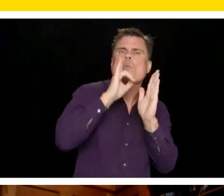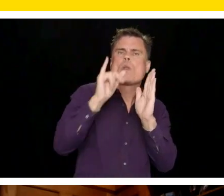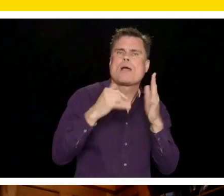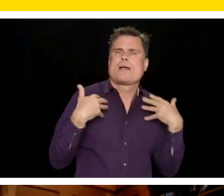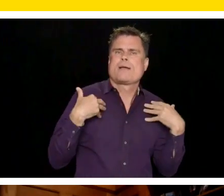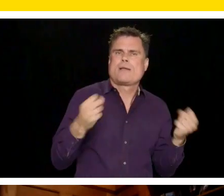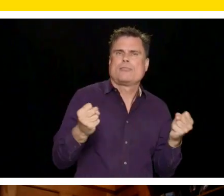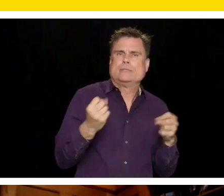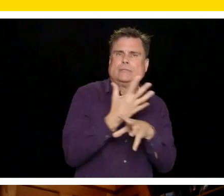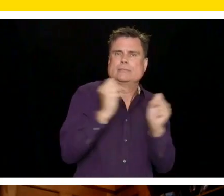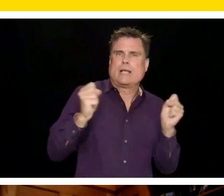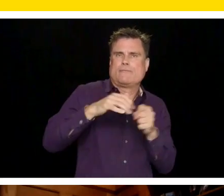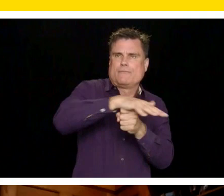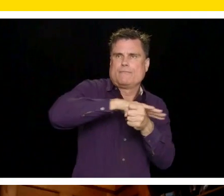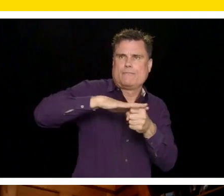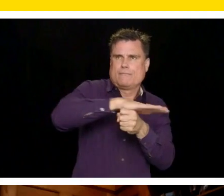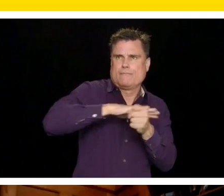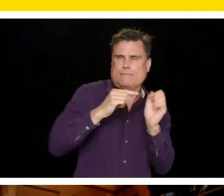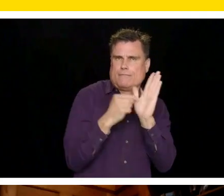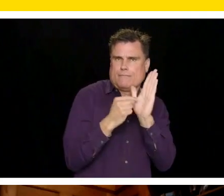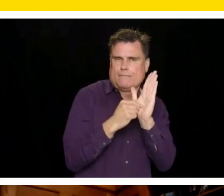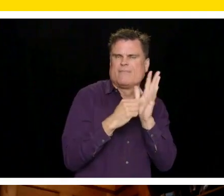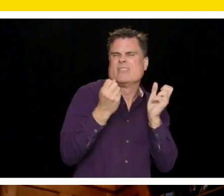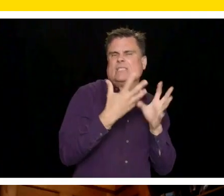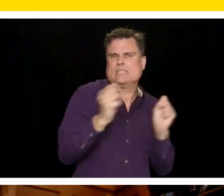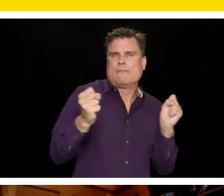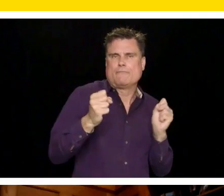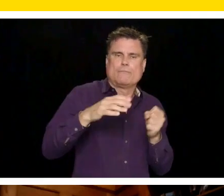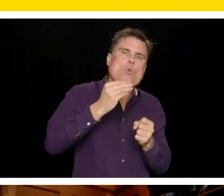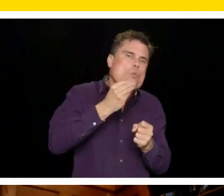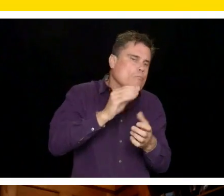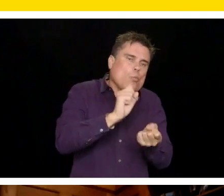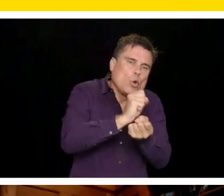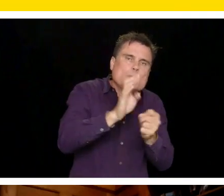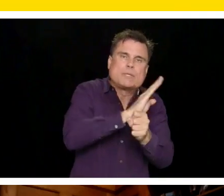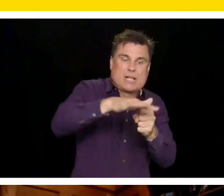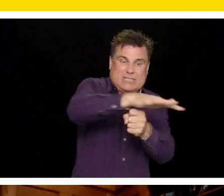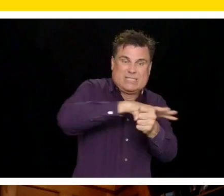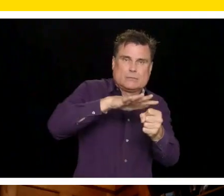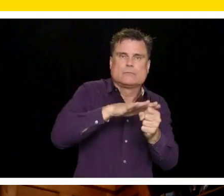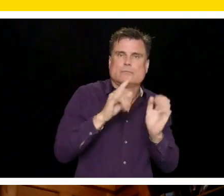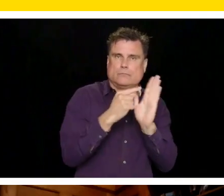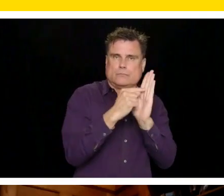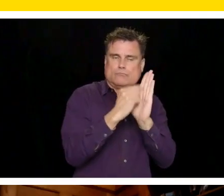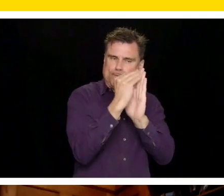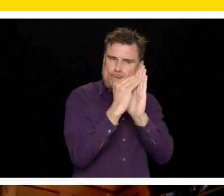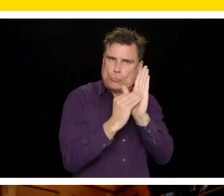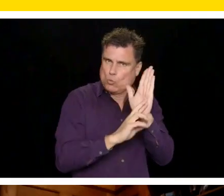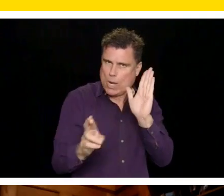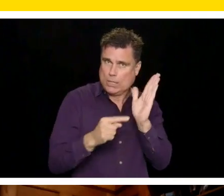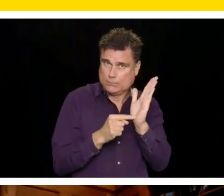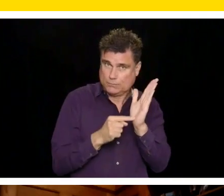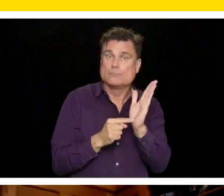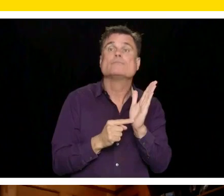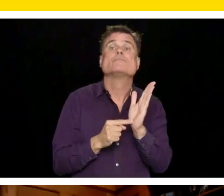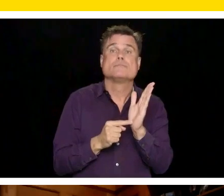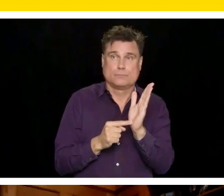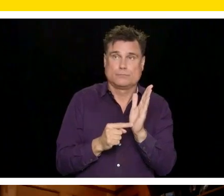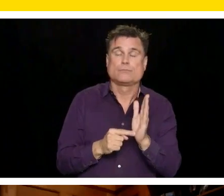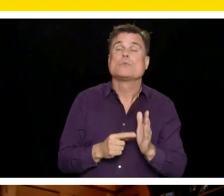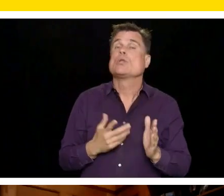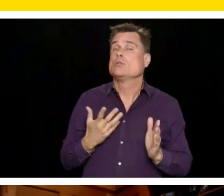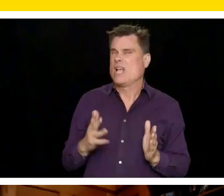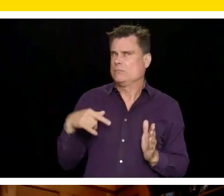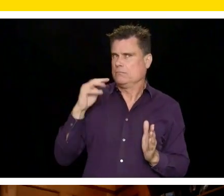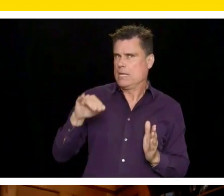are found to be taking the necessary precautions, orders are issued only if any violations are discovered. So